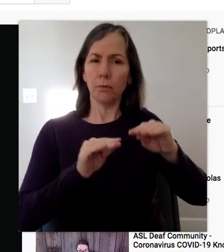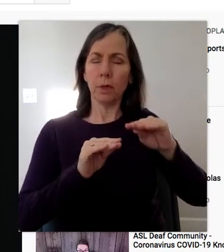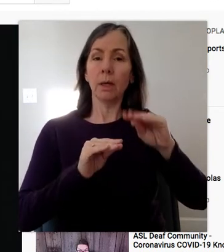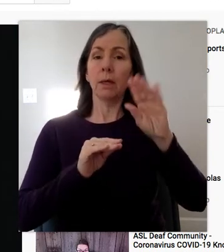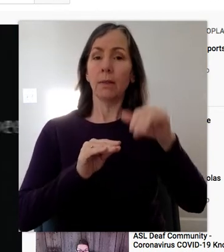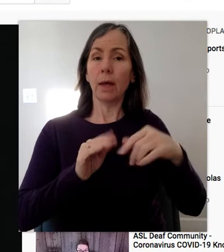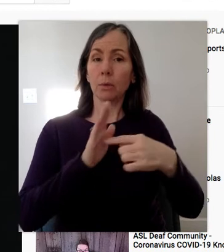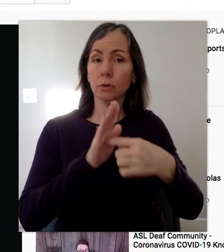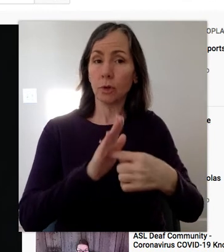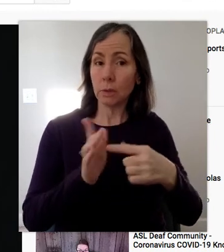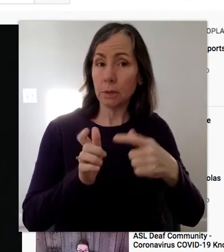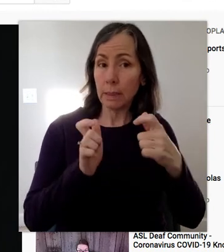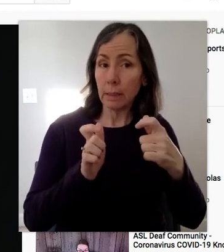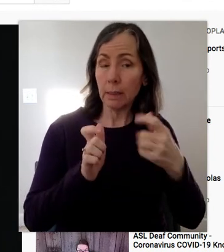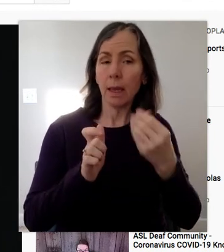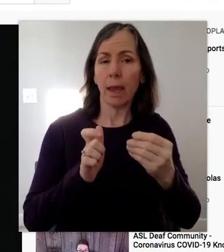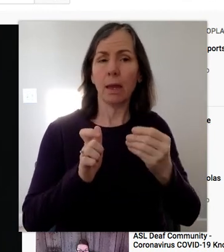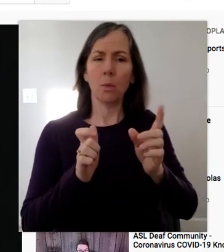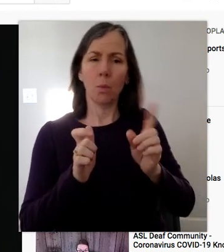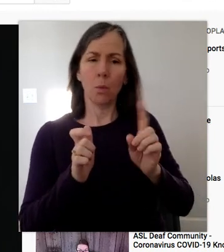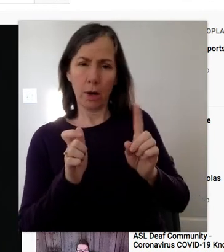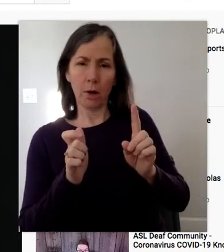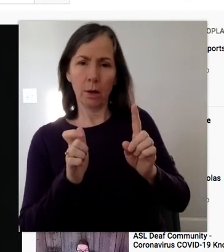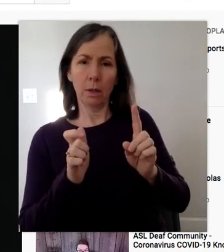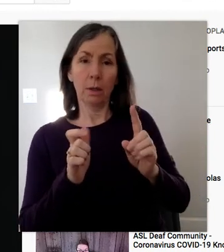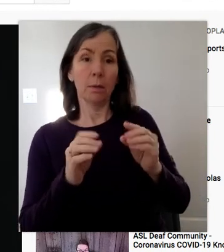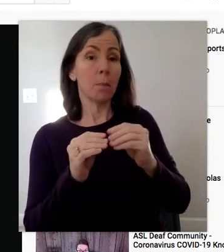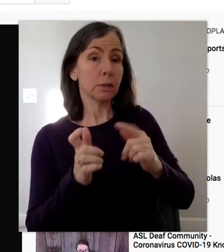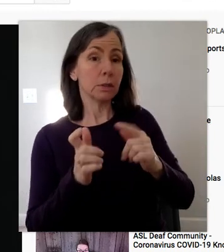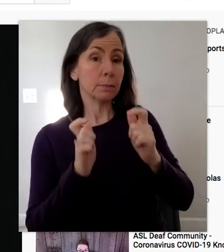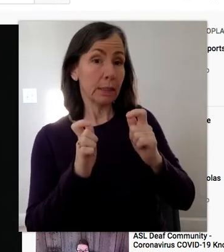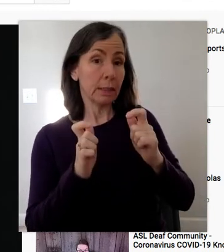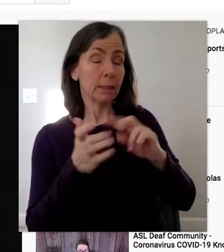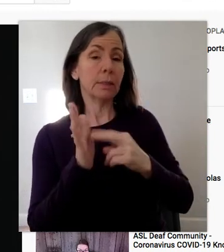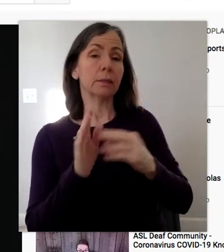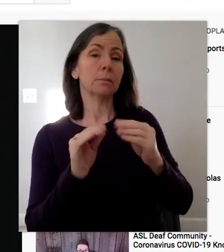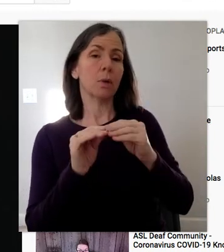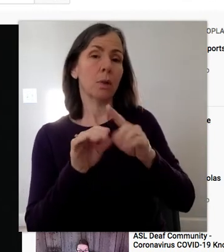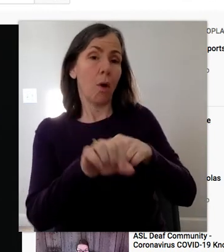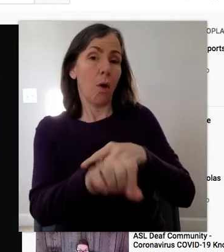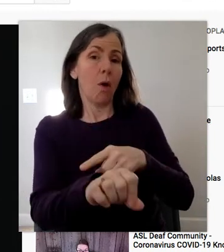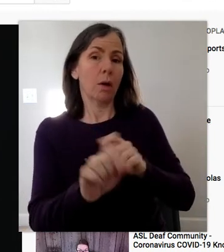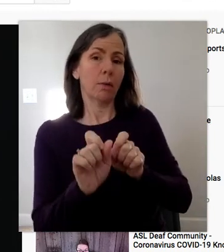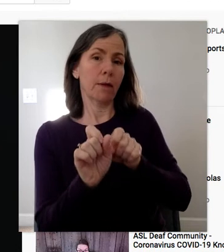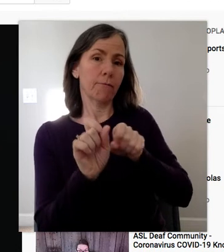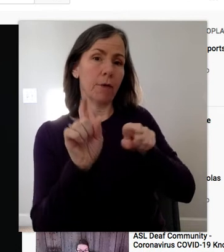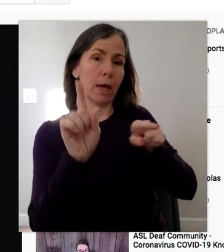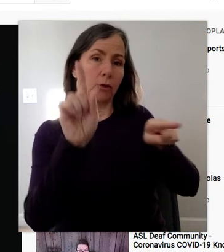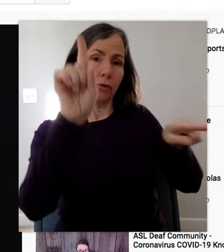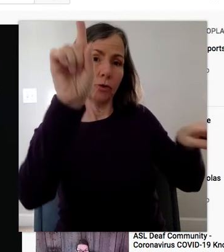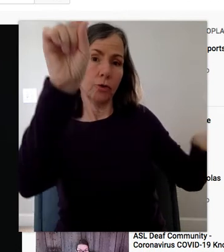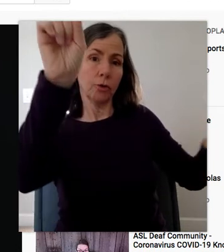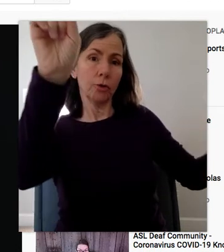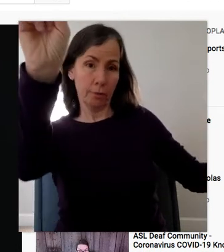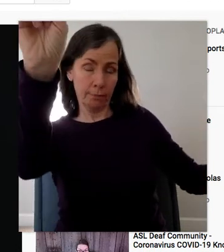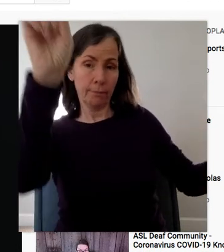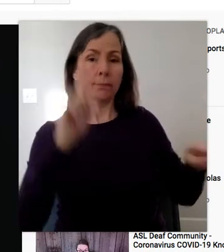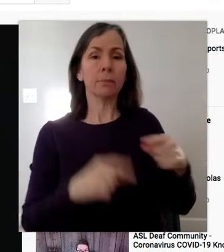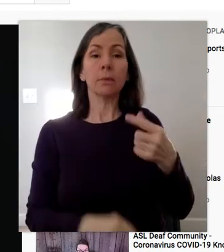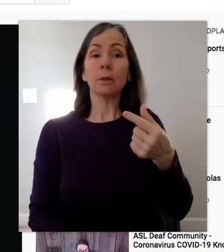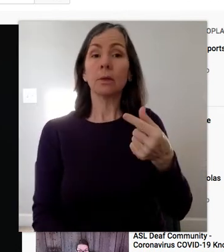direction. The greater the speed, the longer the velocity vector. As gravity tries to slow the ball down, the